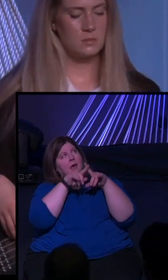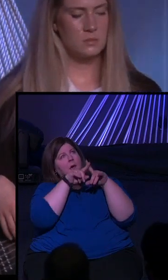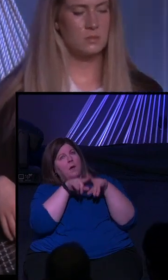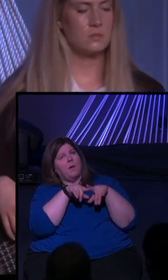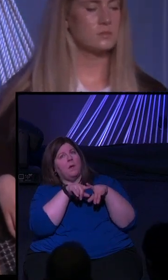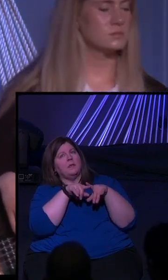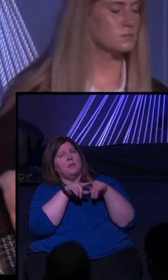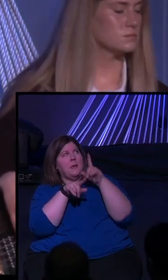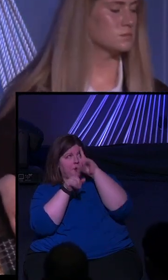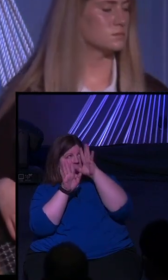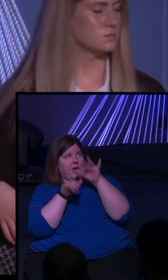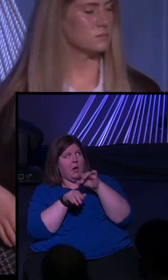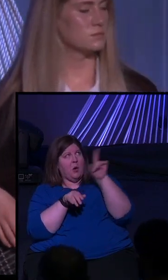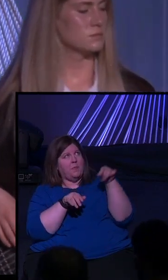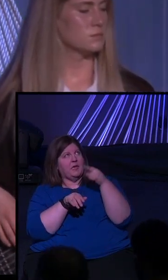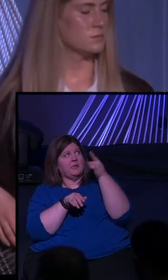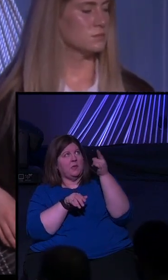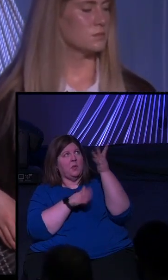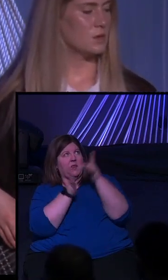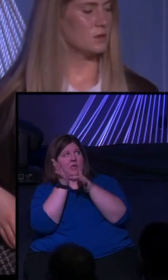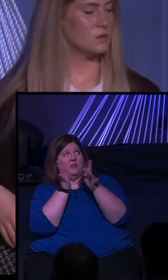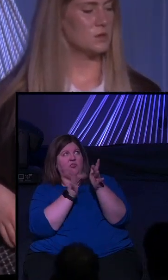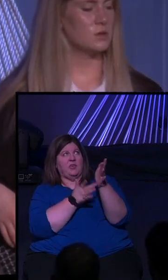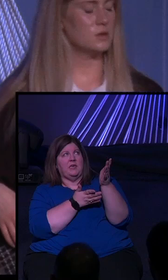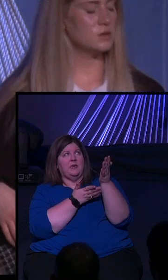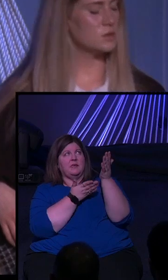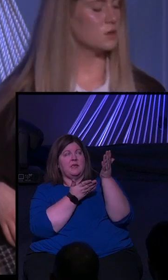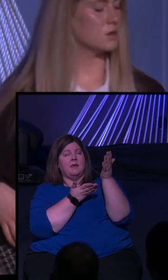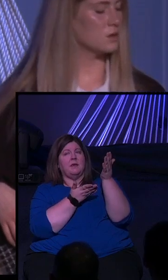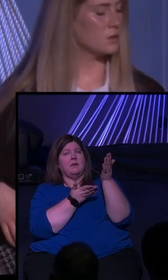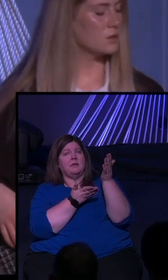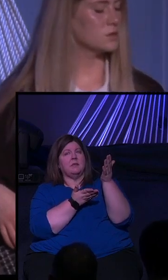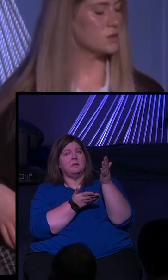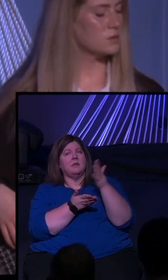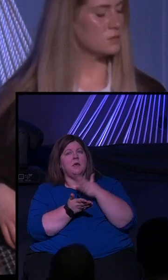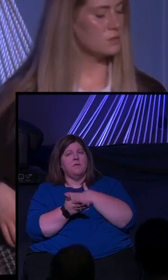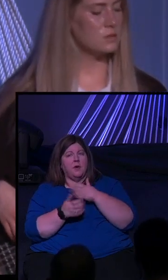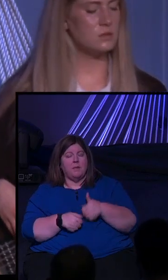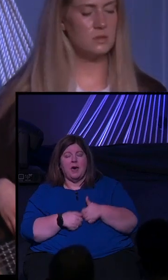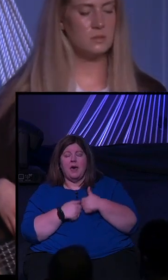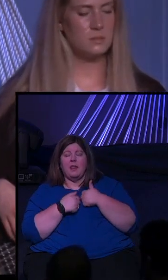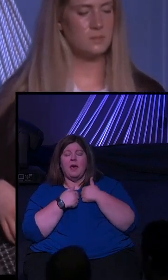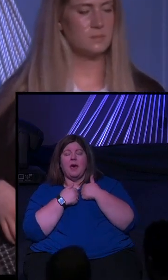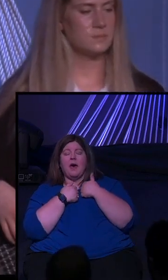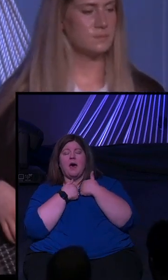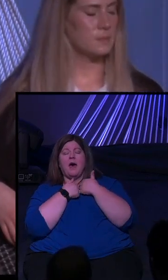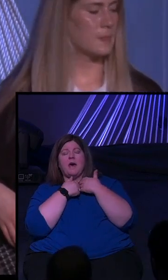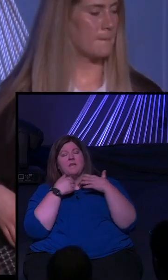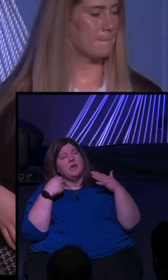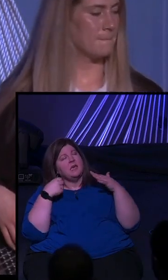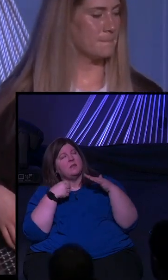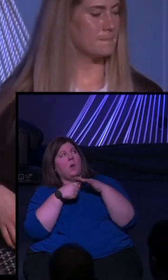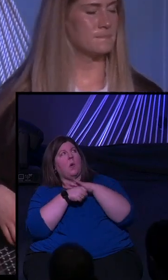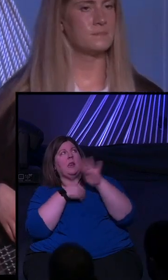I hope, my hope is only Jesus. For my